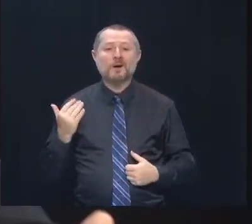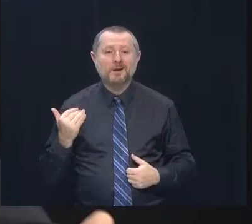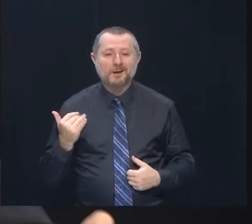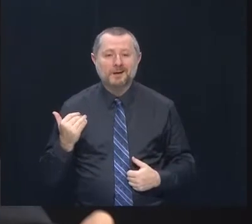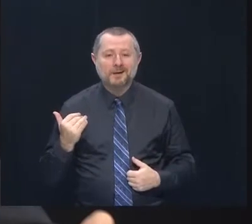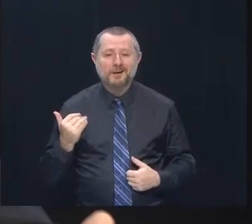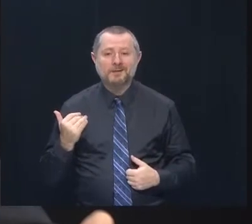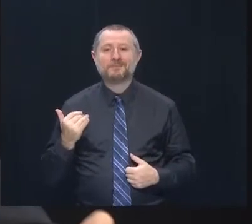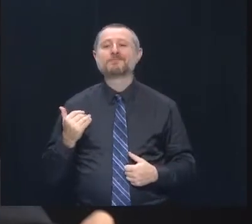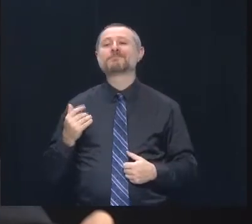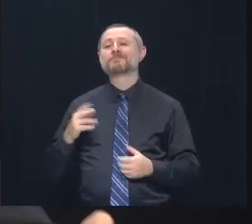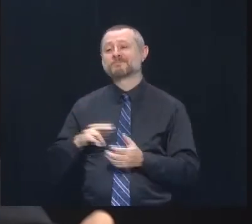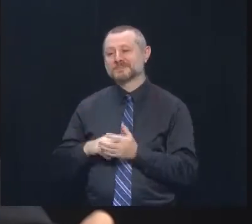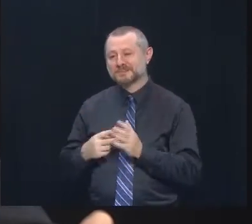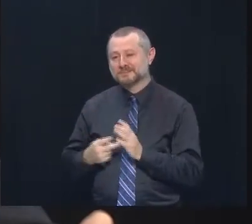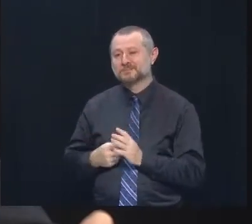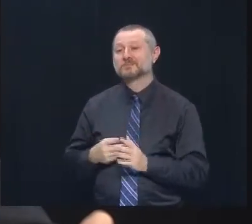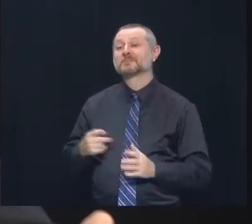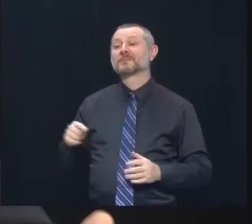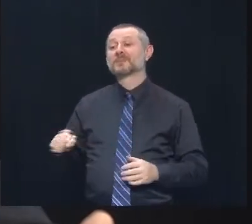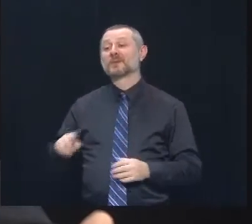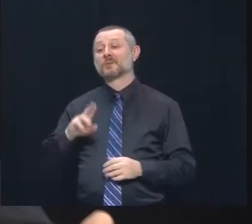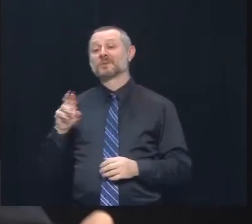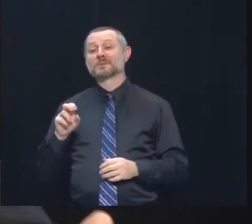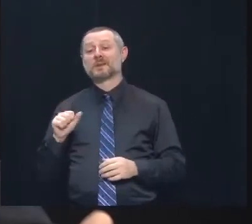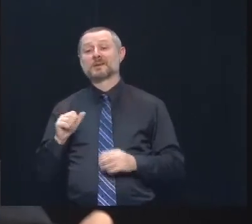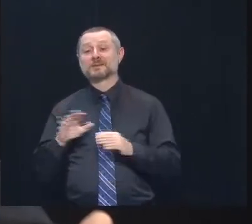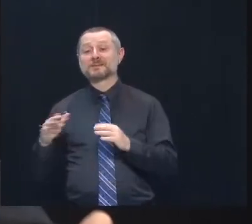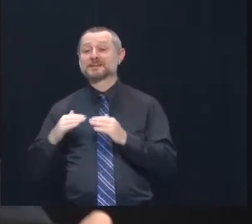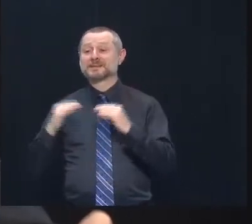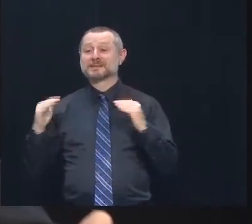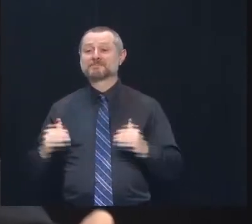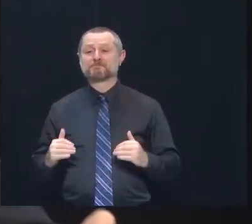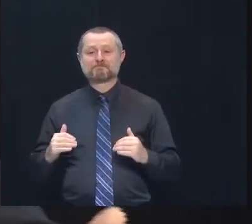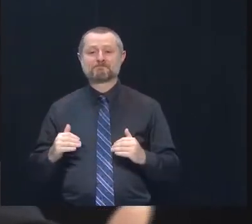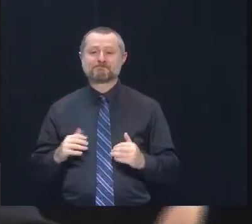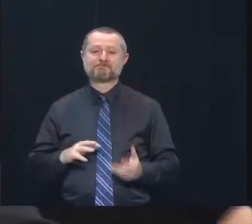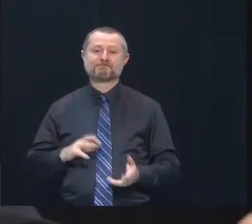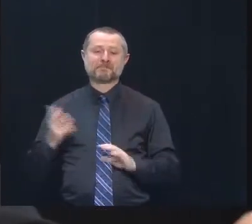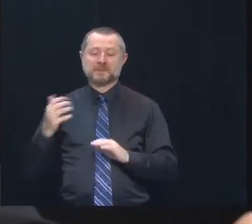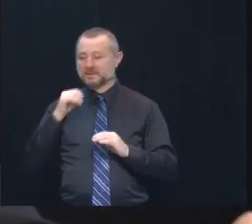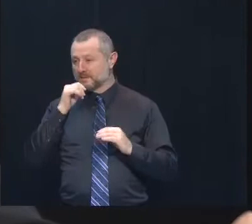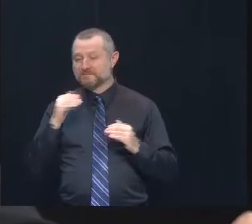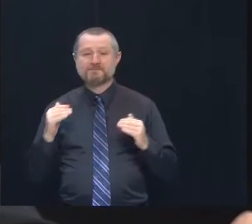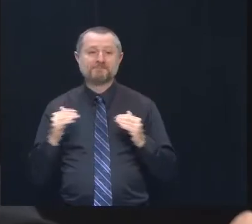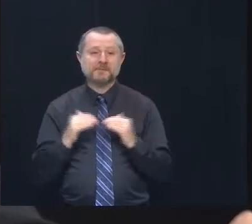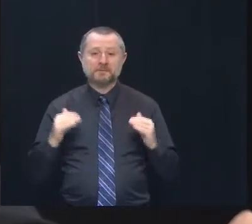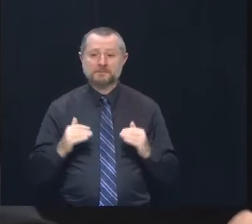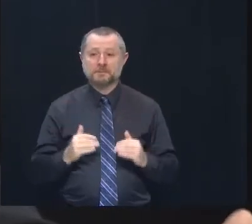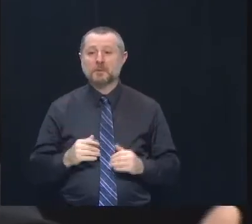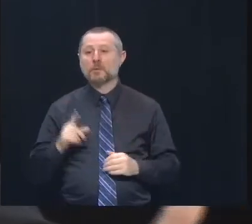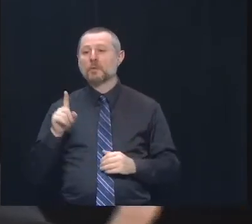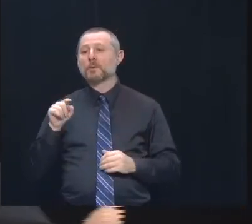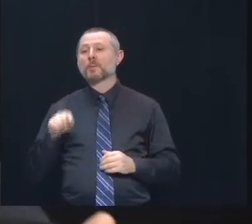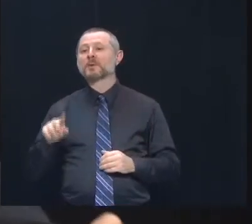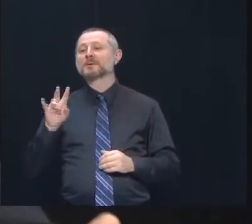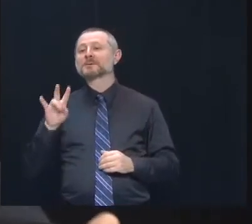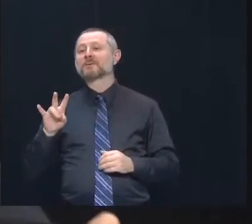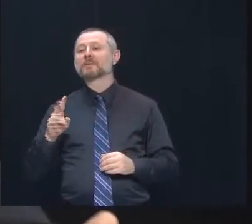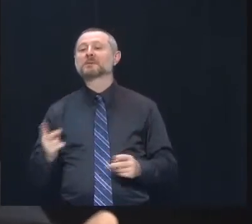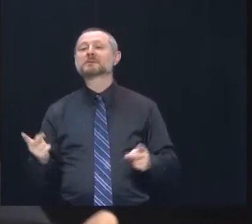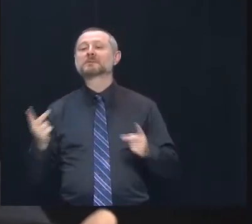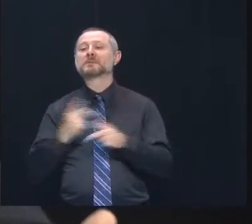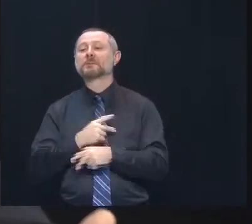health disparities in this nation. 1.7 times more likely to have diabetes, 1.4 times more likely to have hypertension,